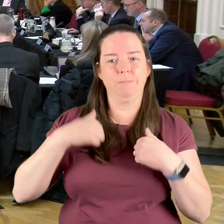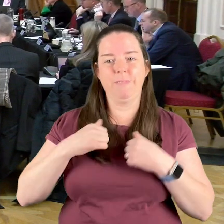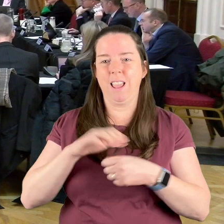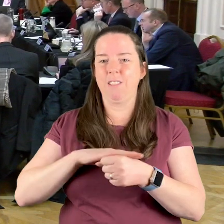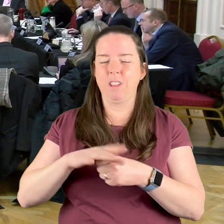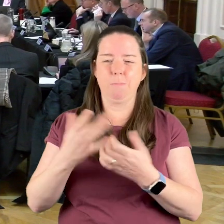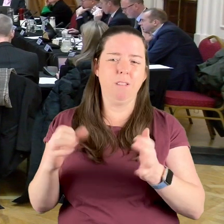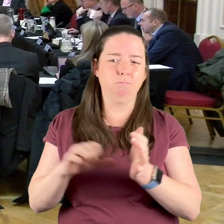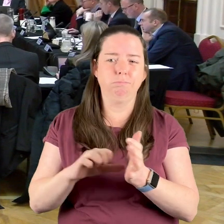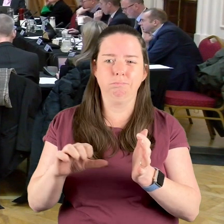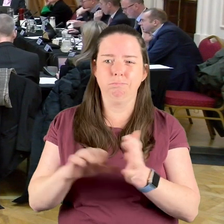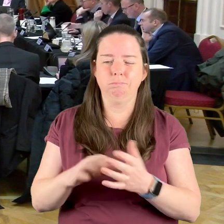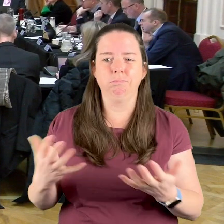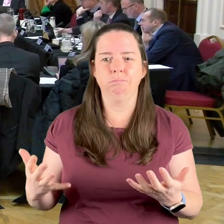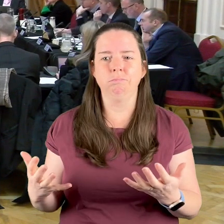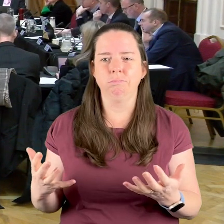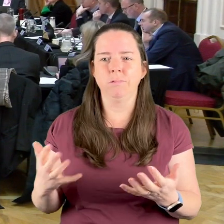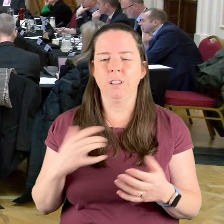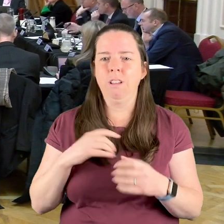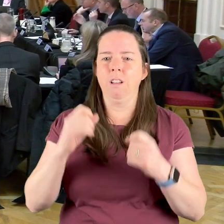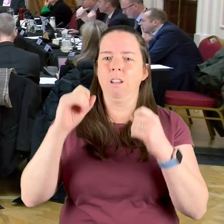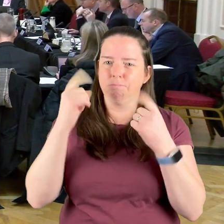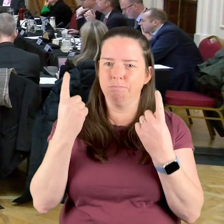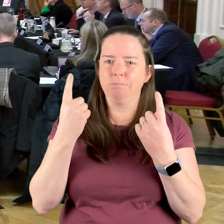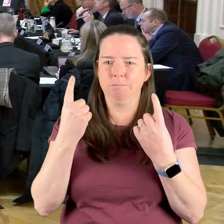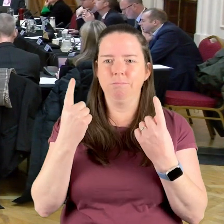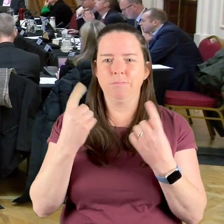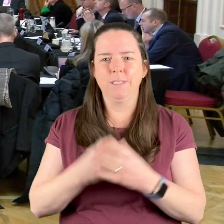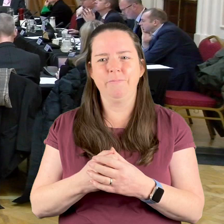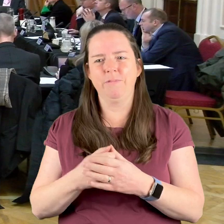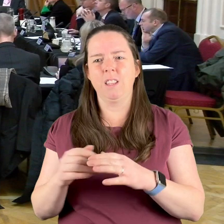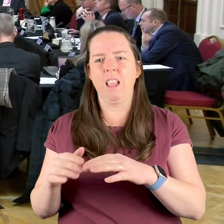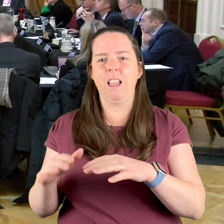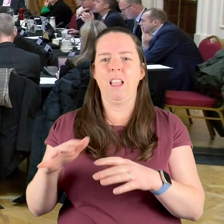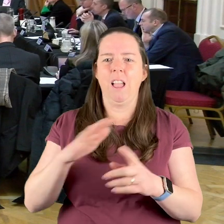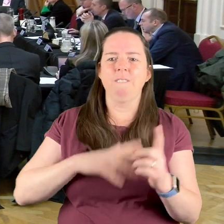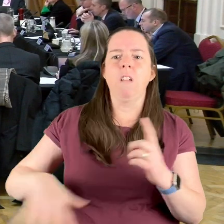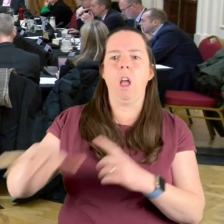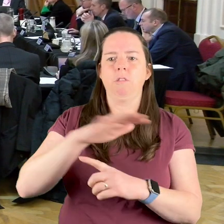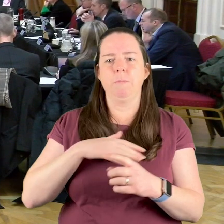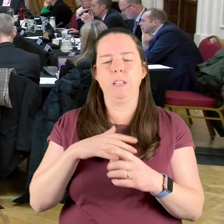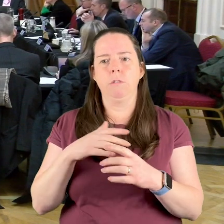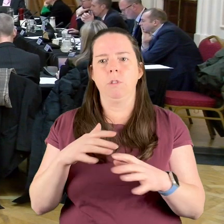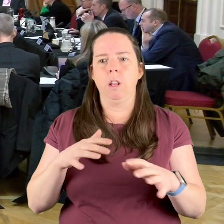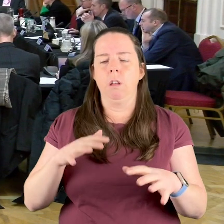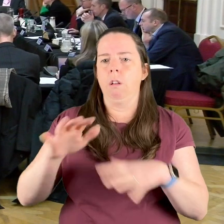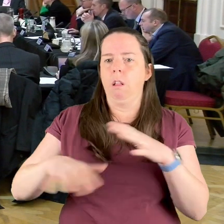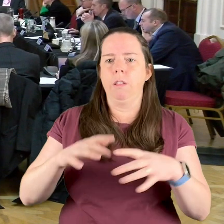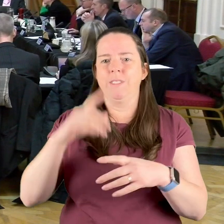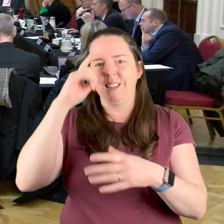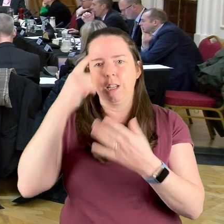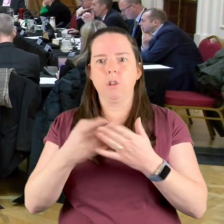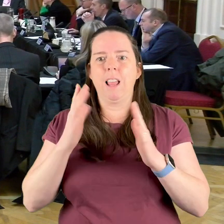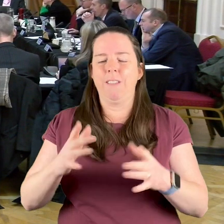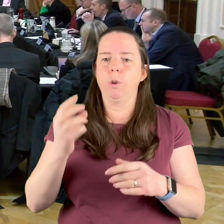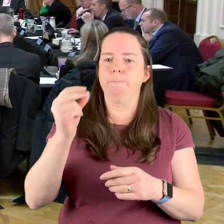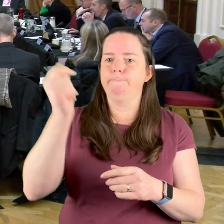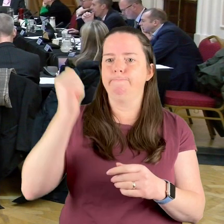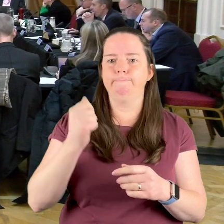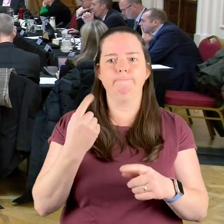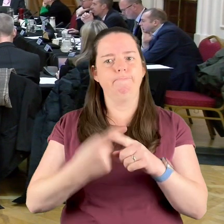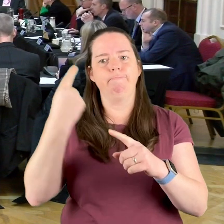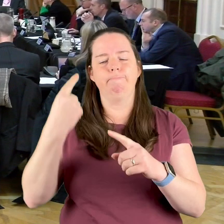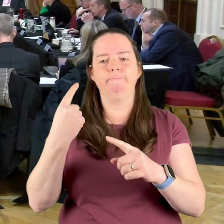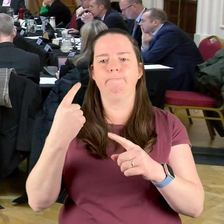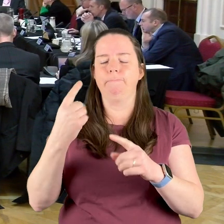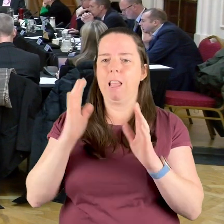being that that's my area of expertise, I understand it really well. It's a very volatile environment, where decision has to be